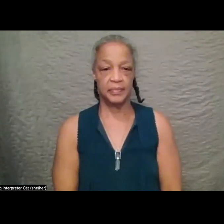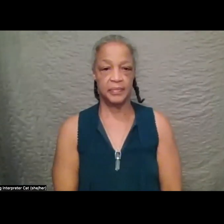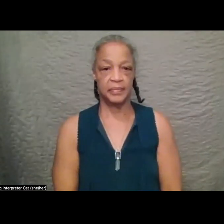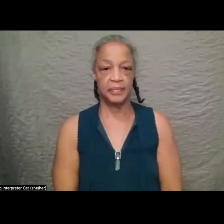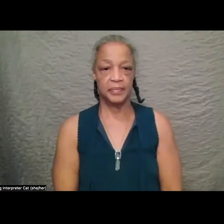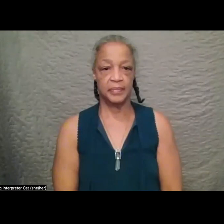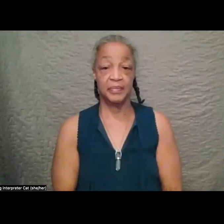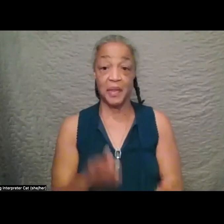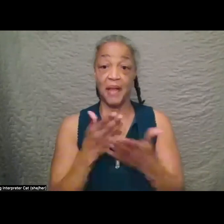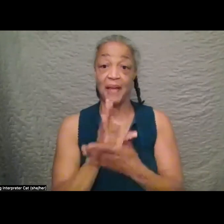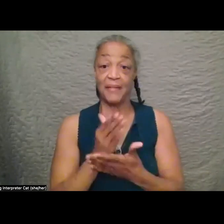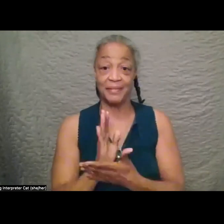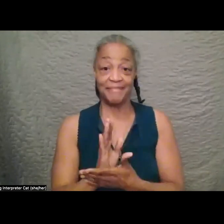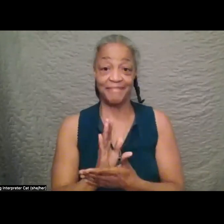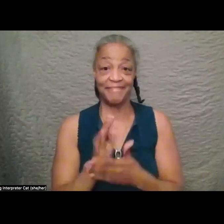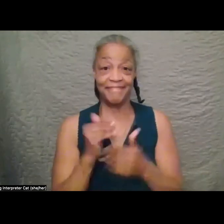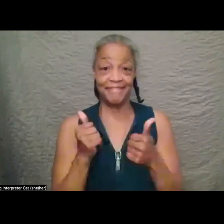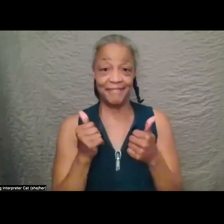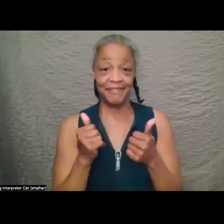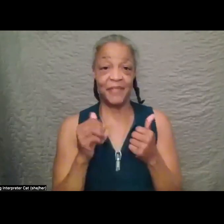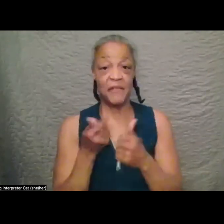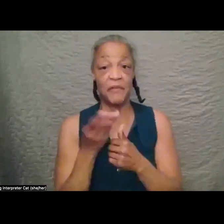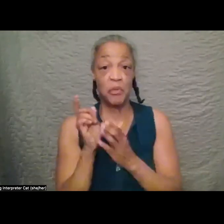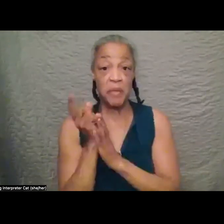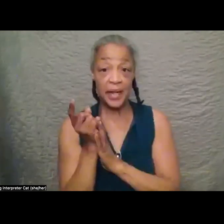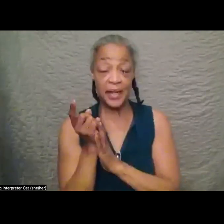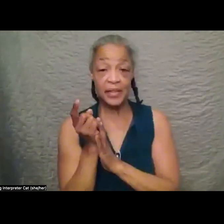All right, cool. So I'll give folks a few minutes.